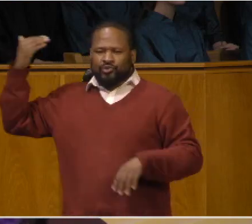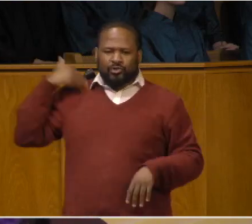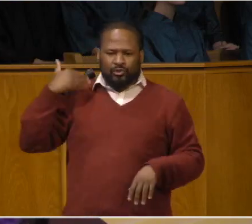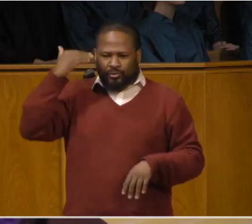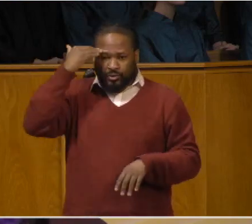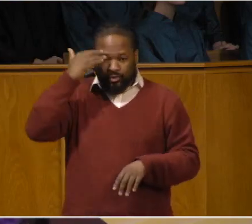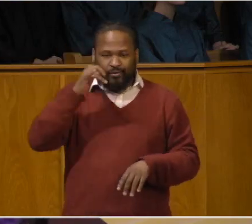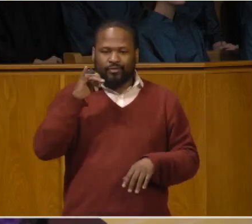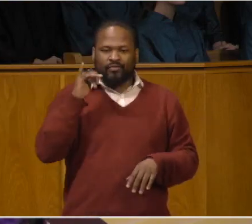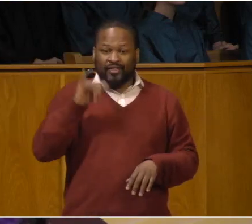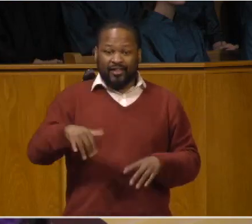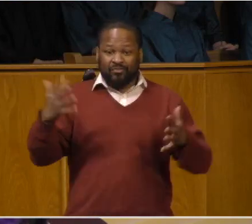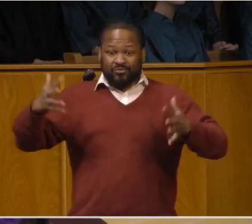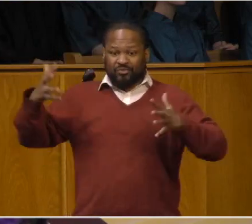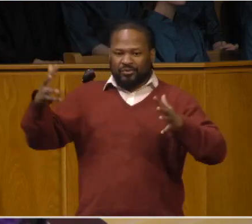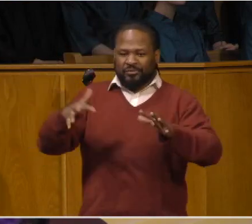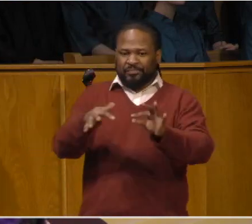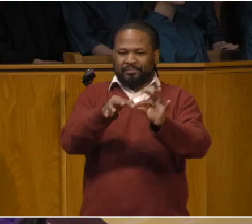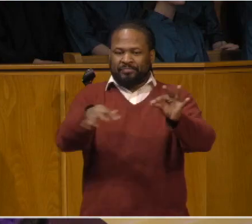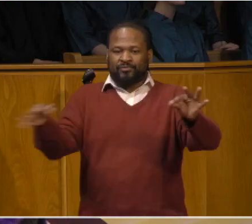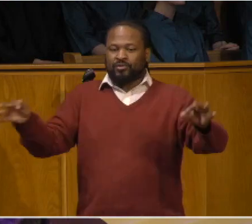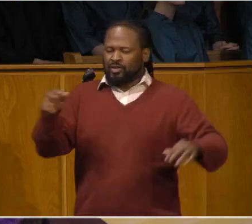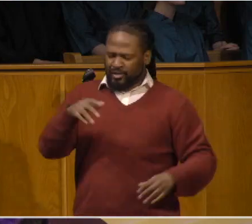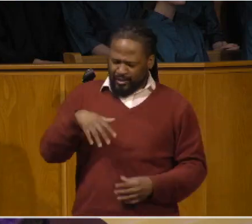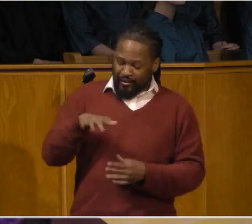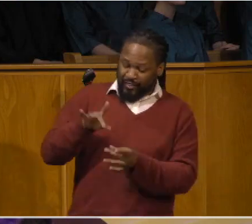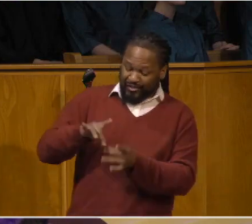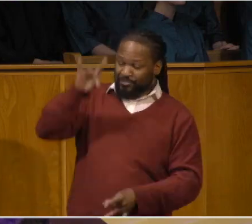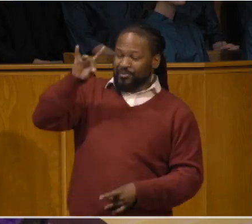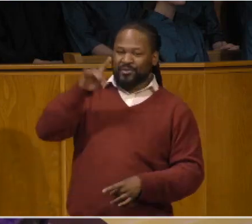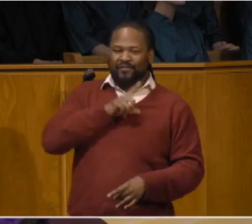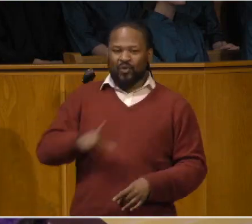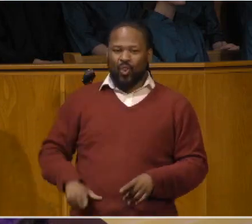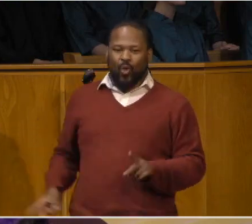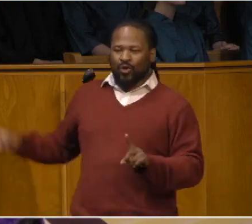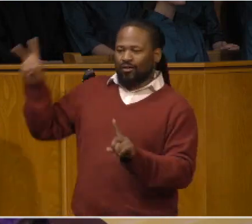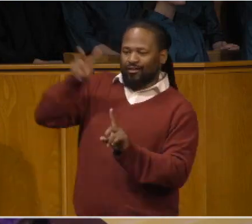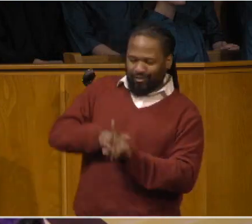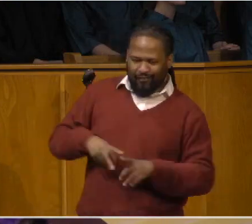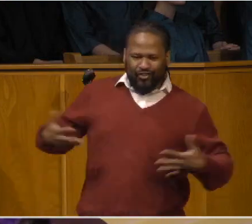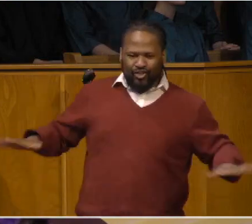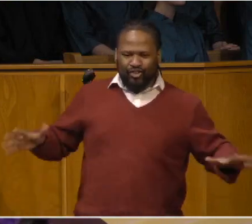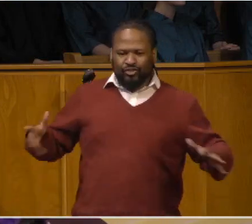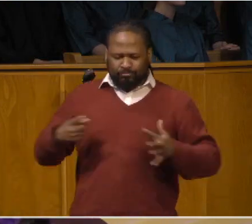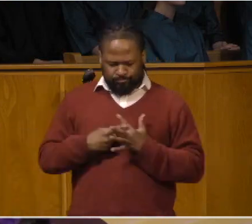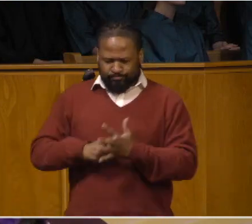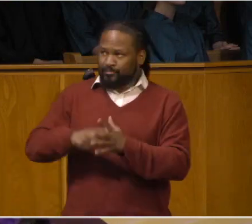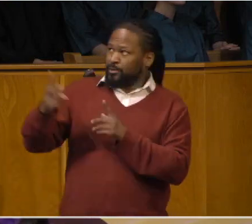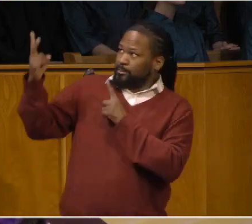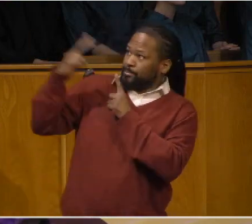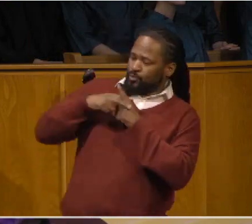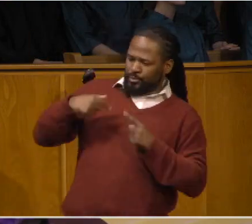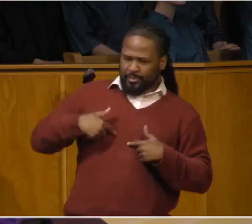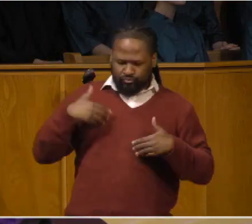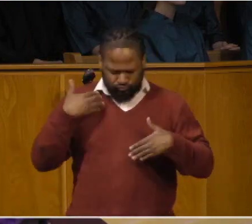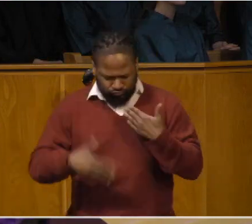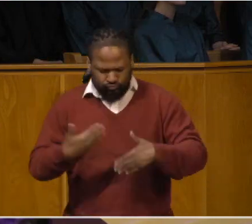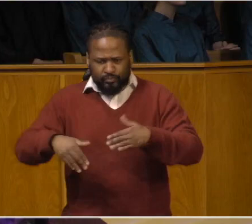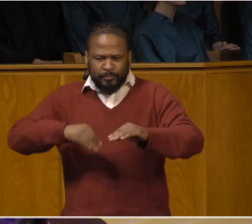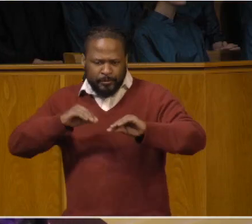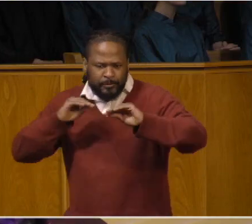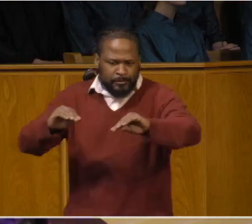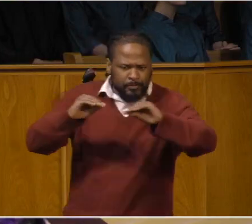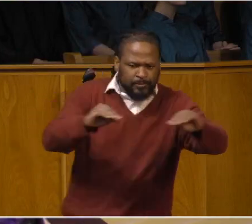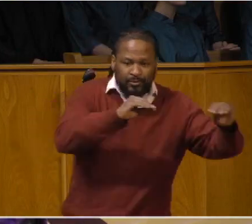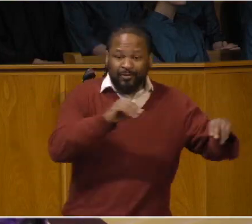of the Lord is upon me, because the Lord has anointed me to preach good tidings to the poor. He has sent me to heal the